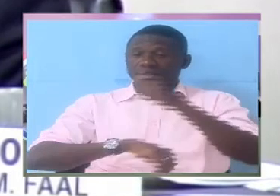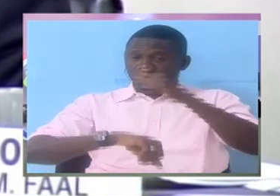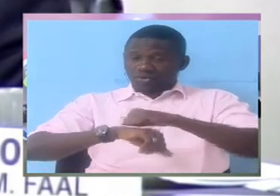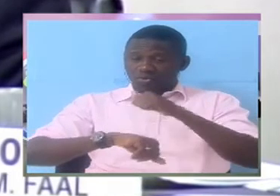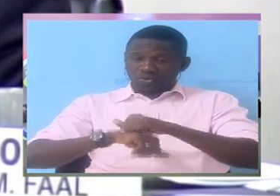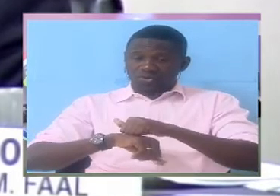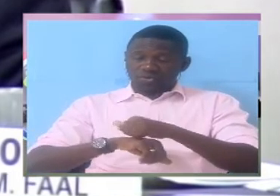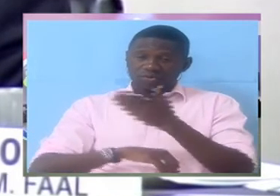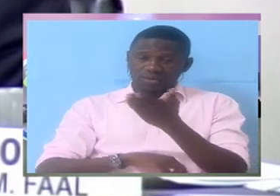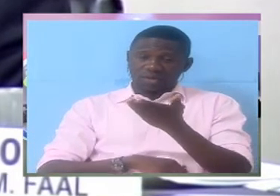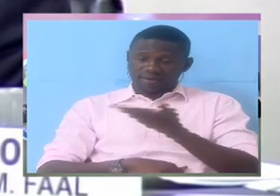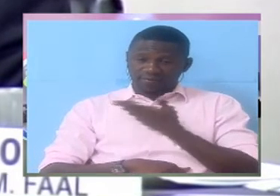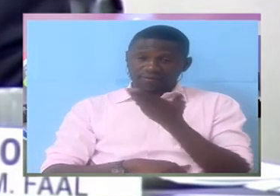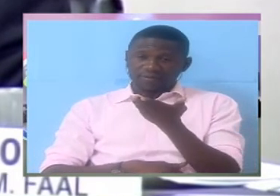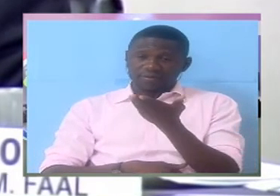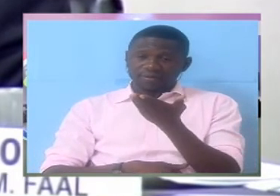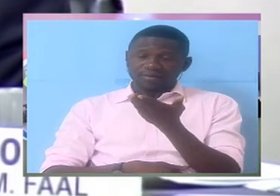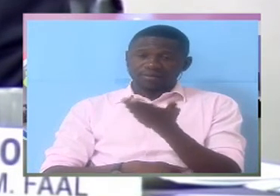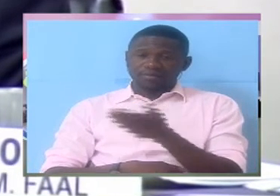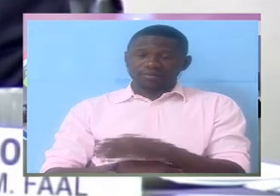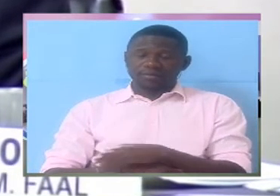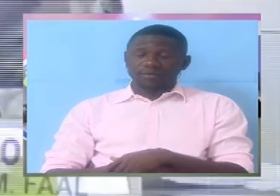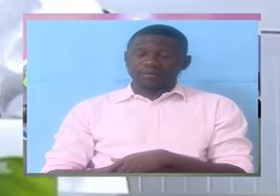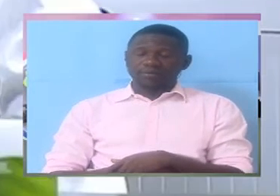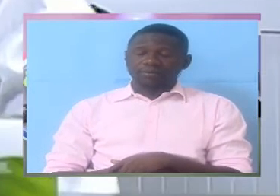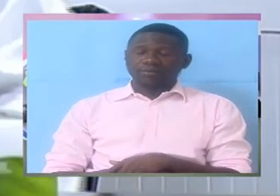on arrival.